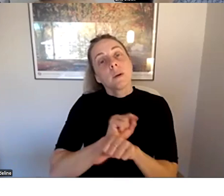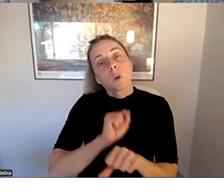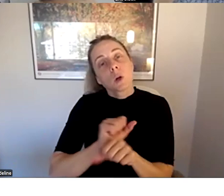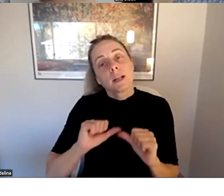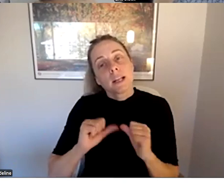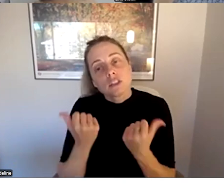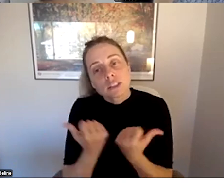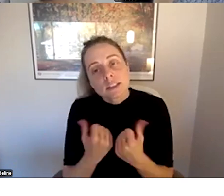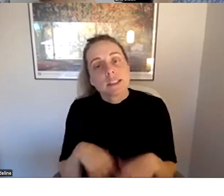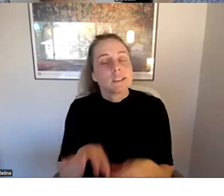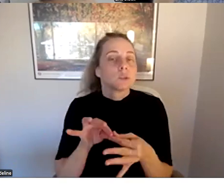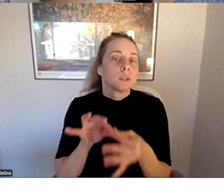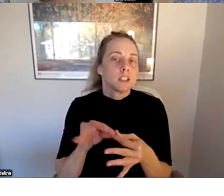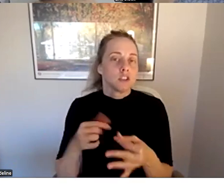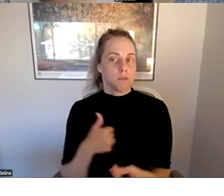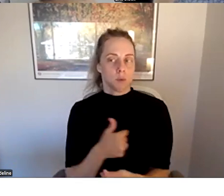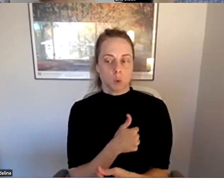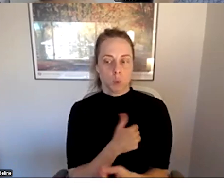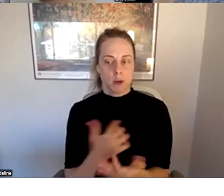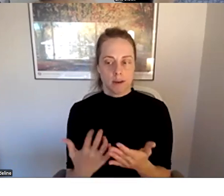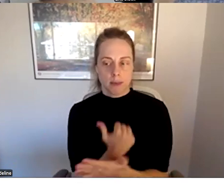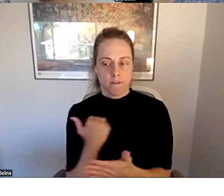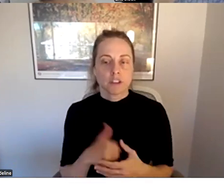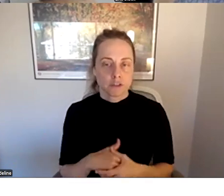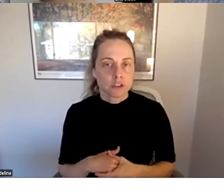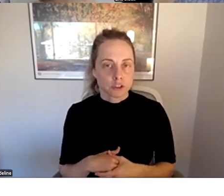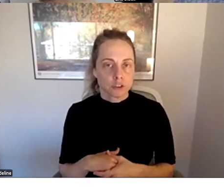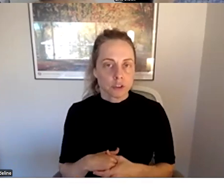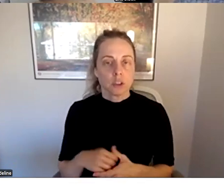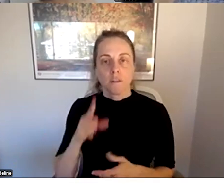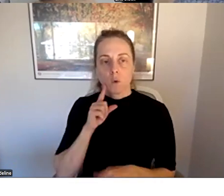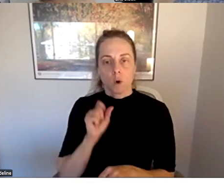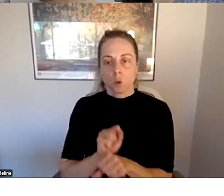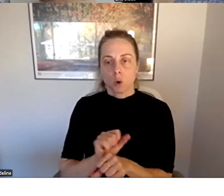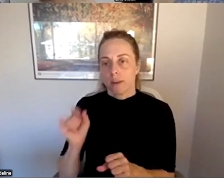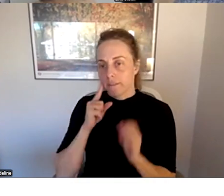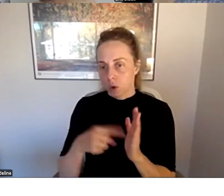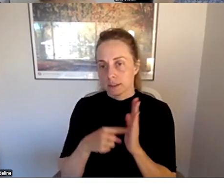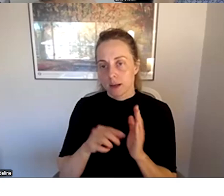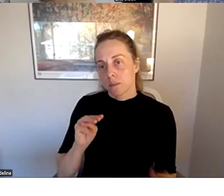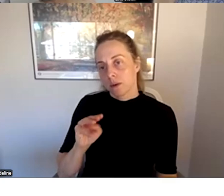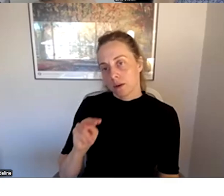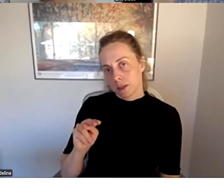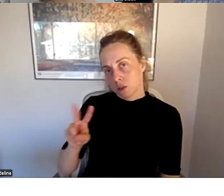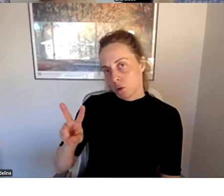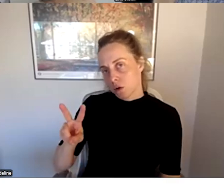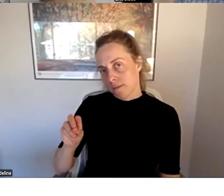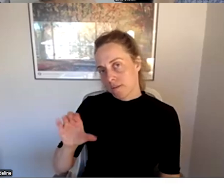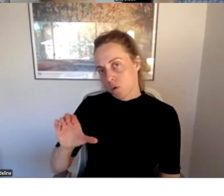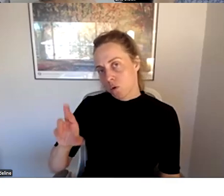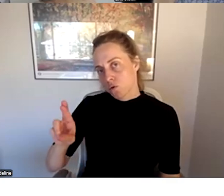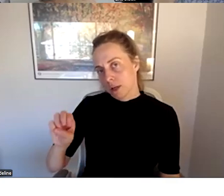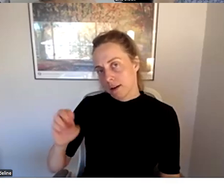and relationships that we leverage as an employer, like Minnesota Voc Rehab, for